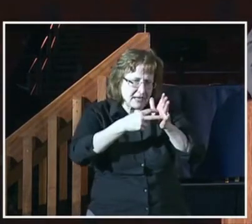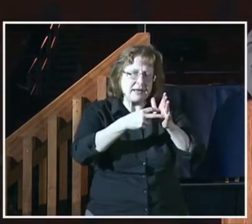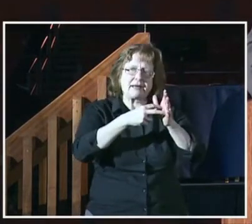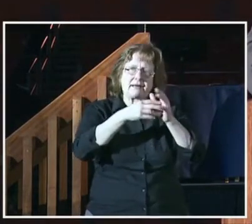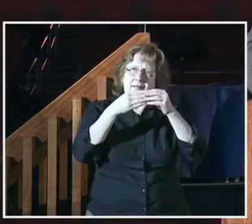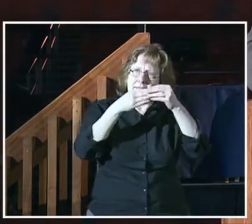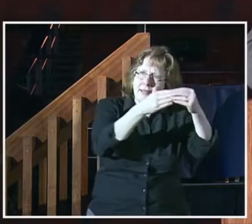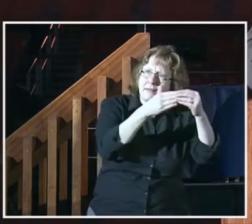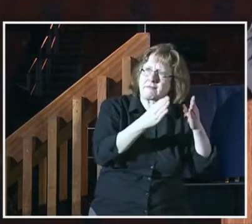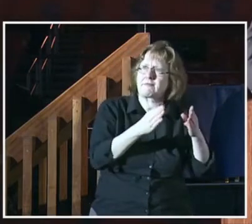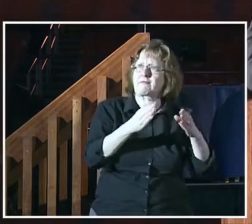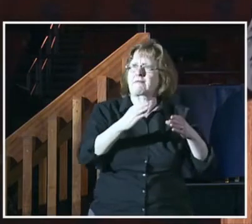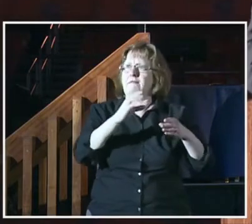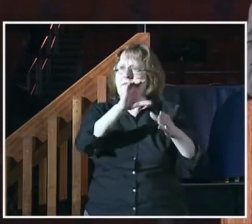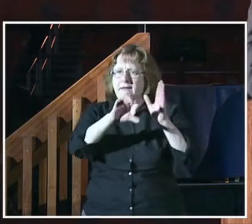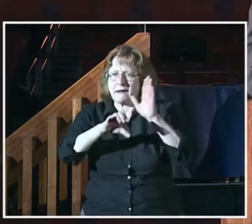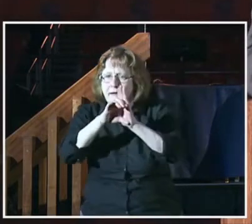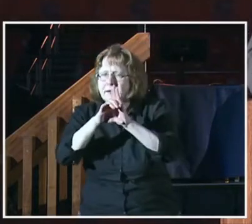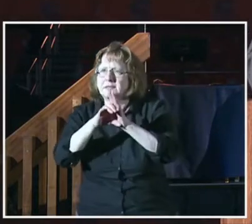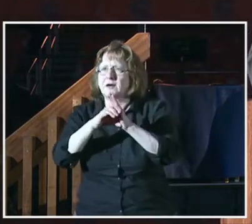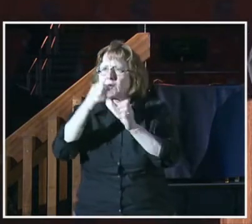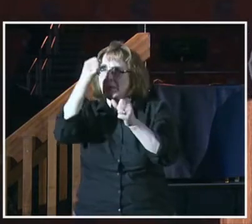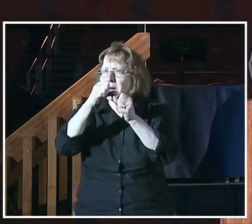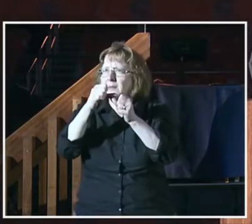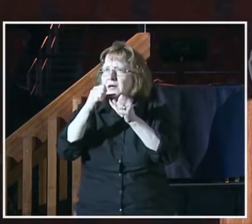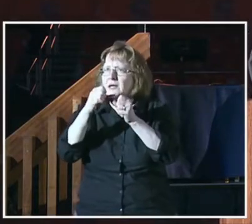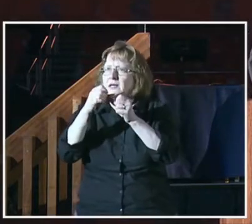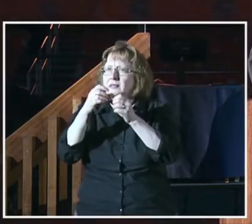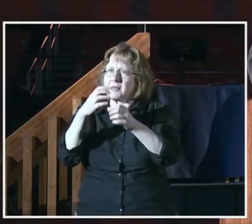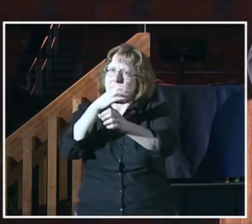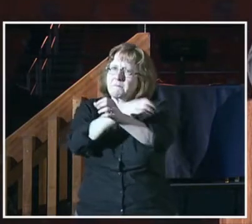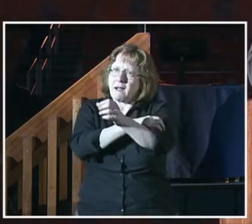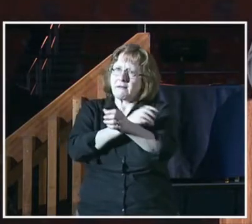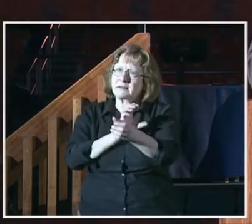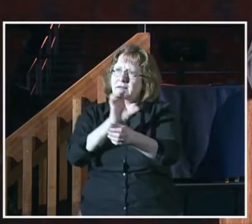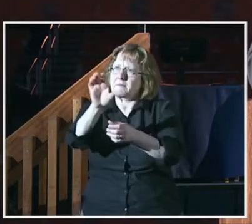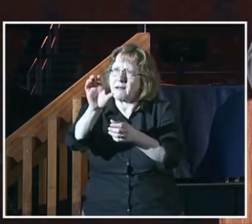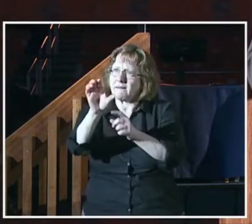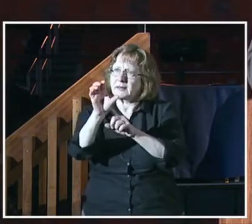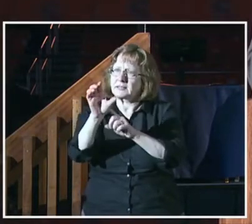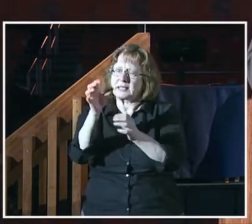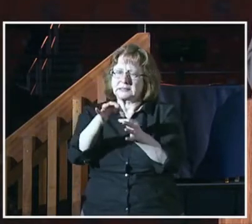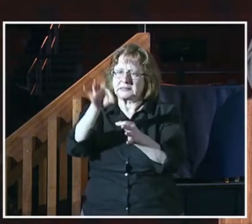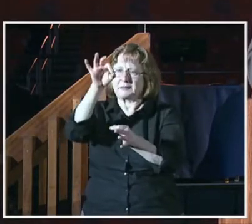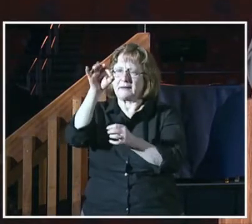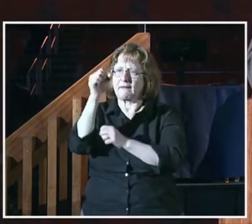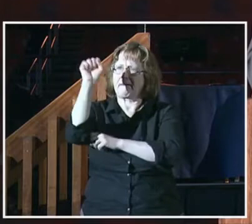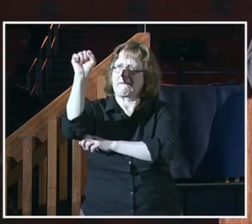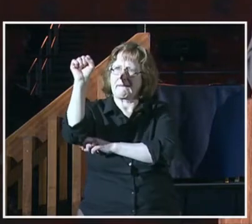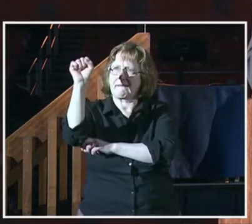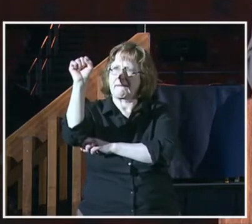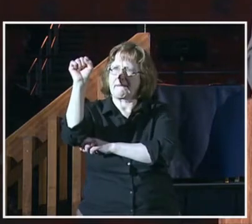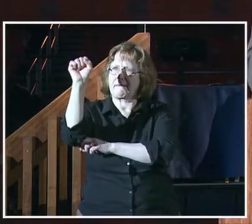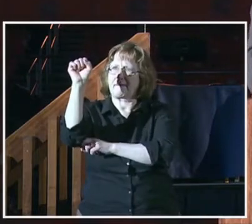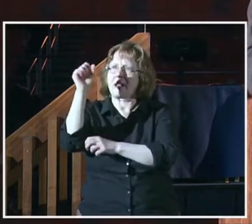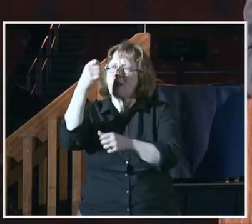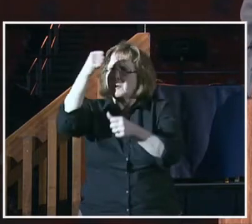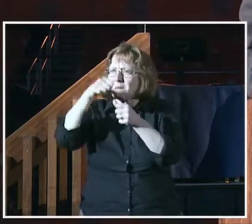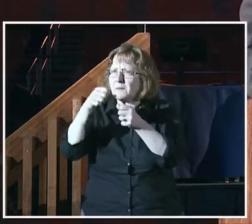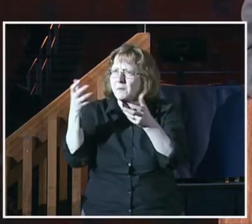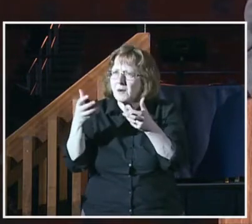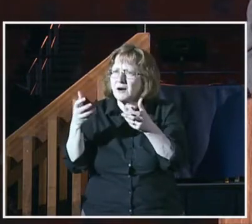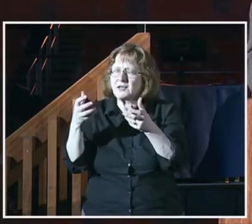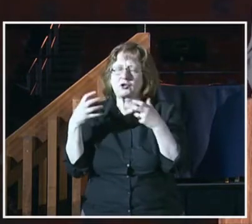leadership. We remember that which empowers the revolutionary spirit. We remember